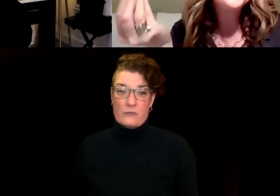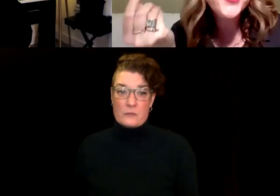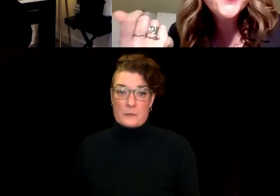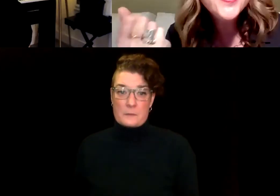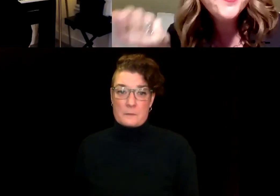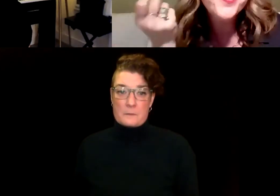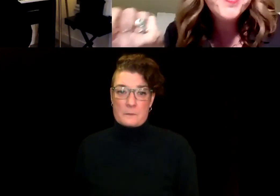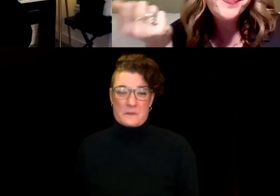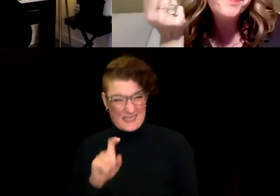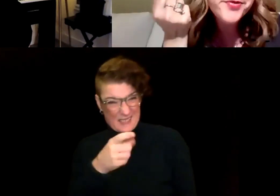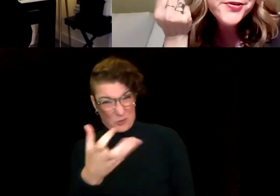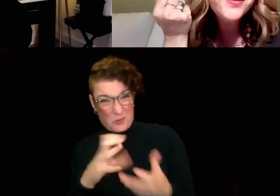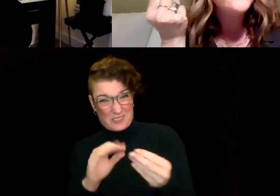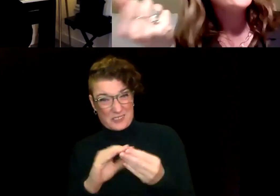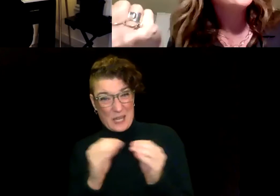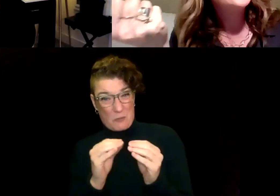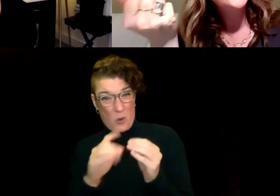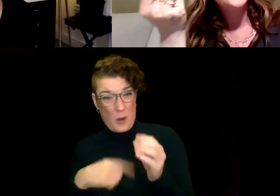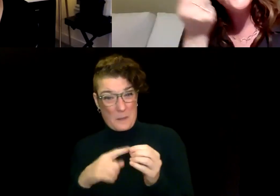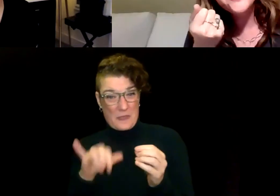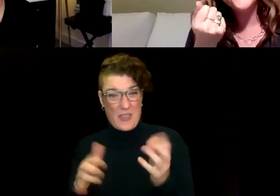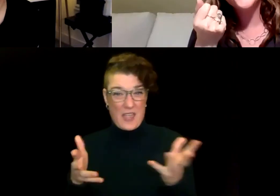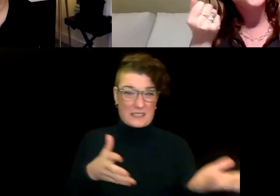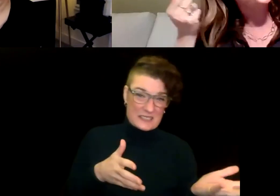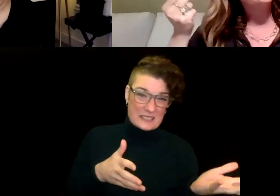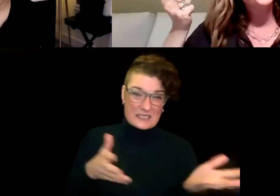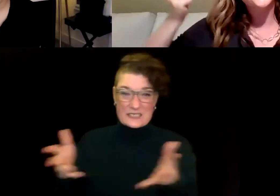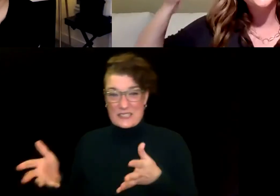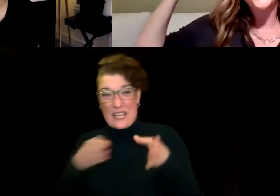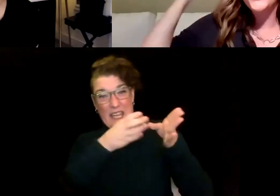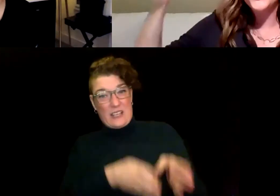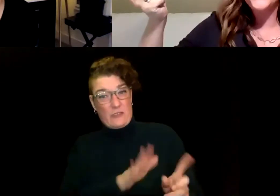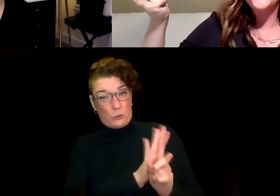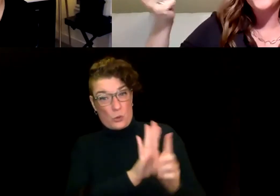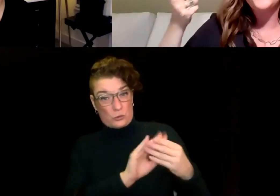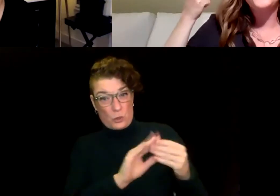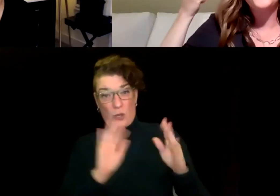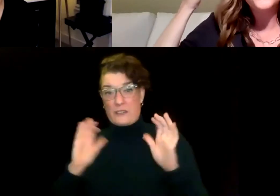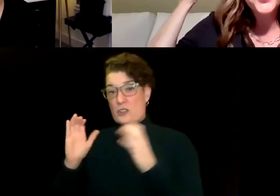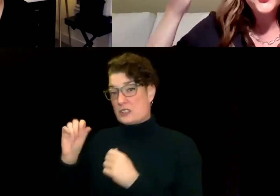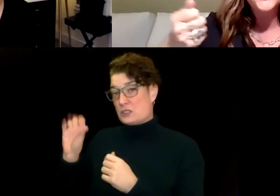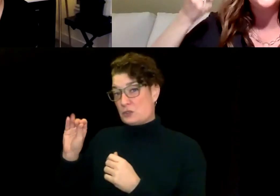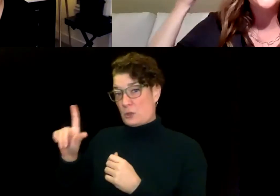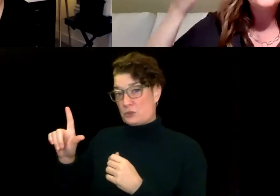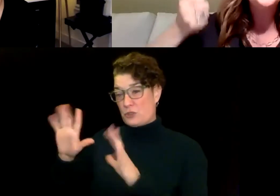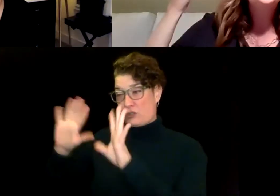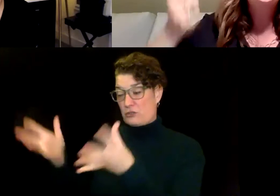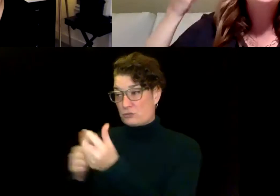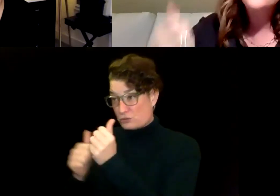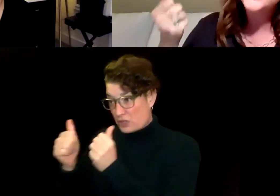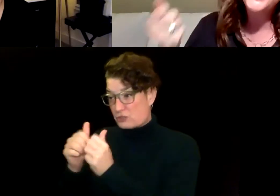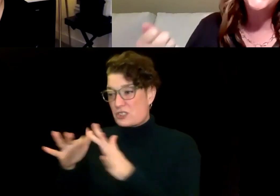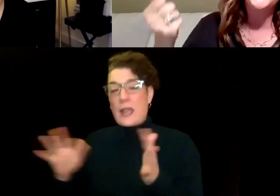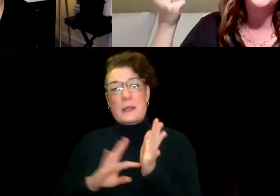kind of, I don't know, do you want to say more about that pull of the individual story versus the social structures? And I mean, you've